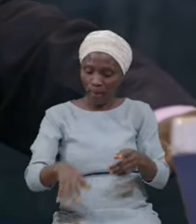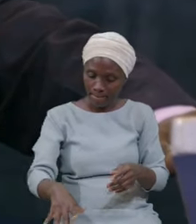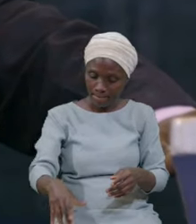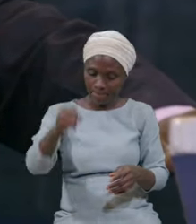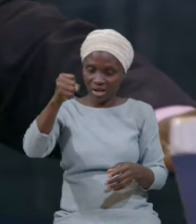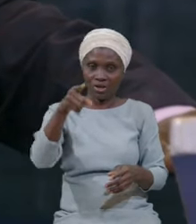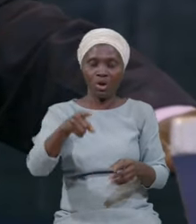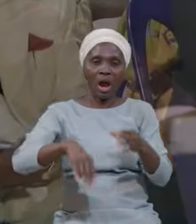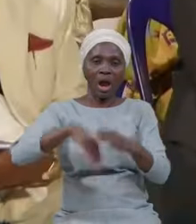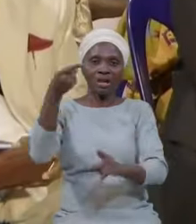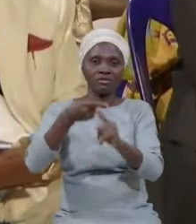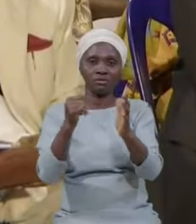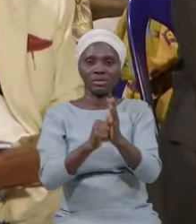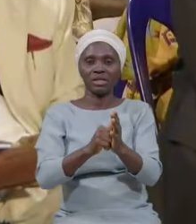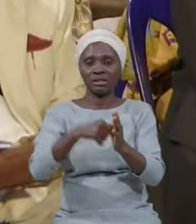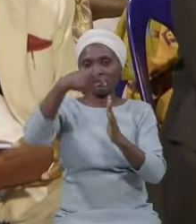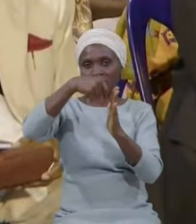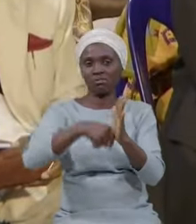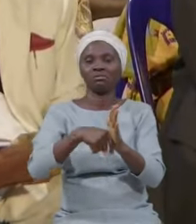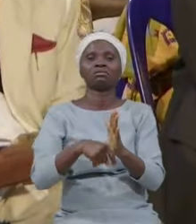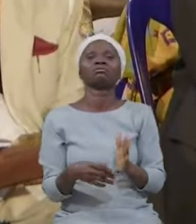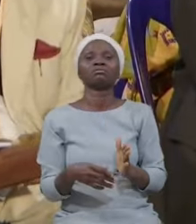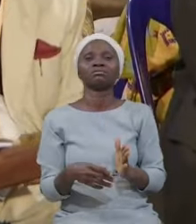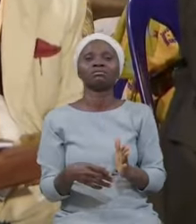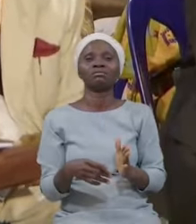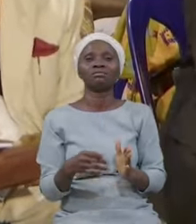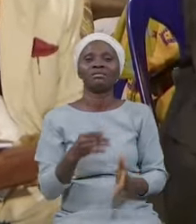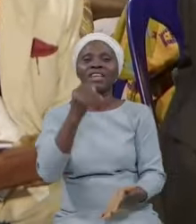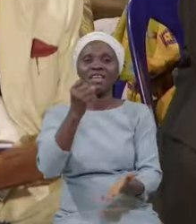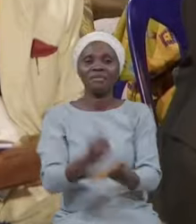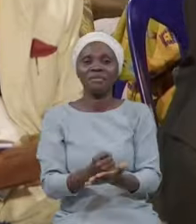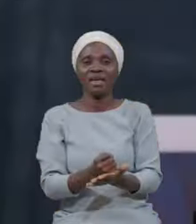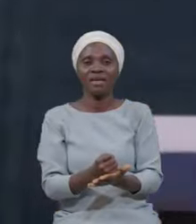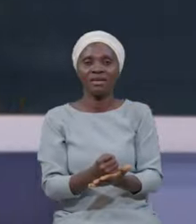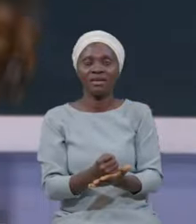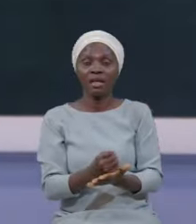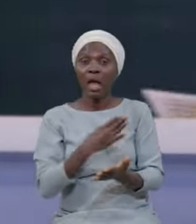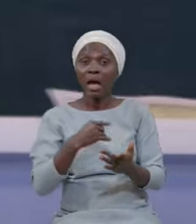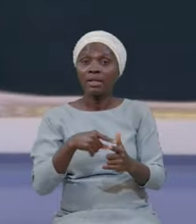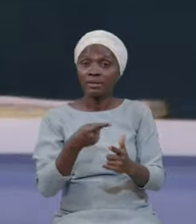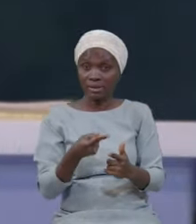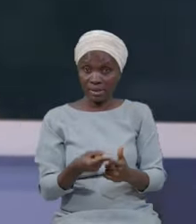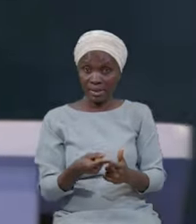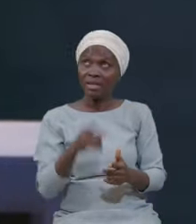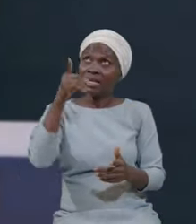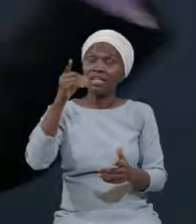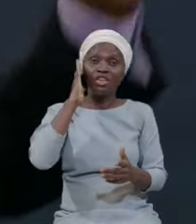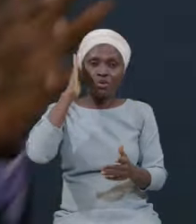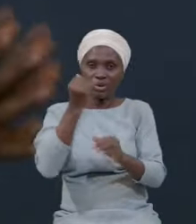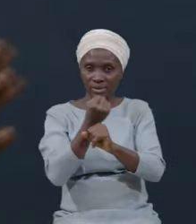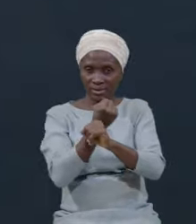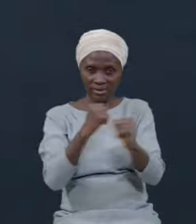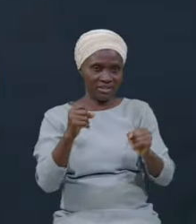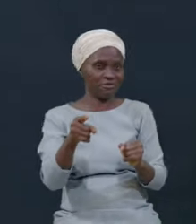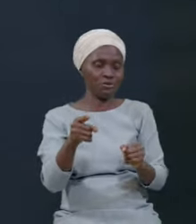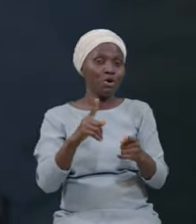been. Amen. I didn't hear a good amen there. And then he will save you to the